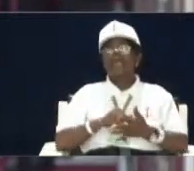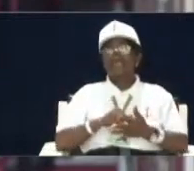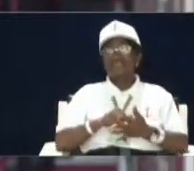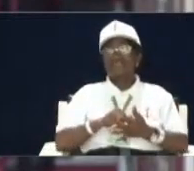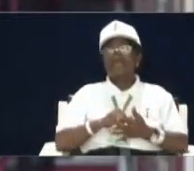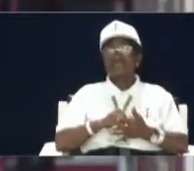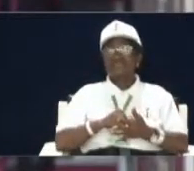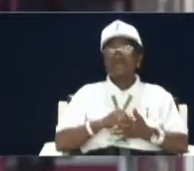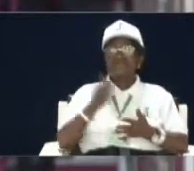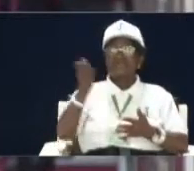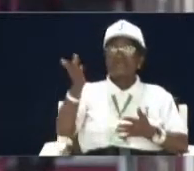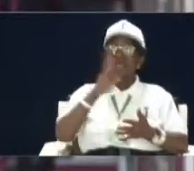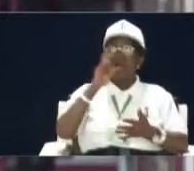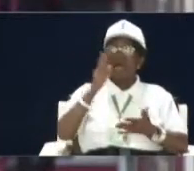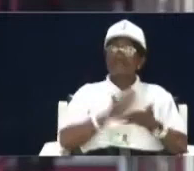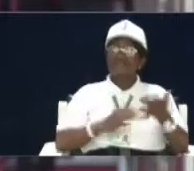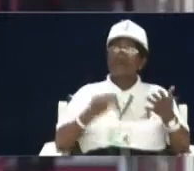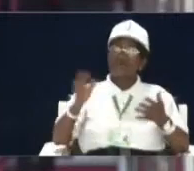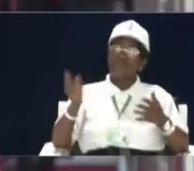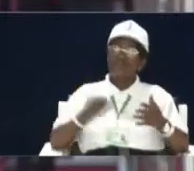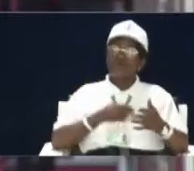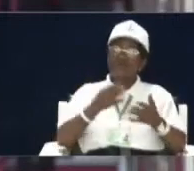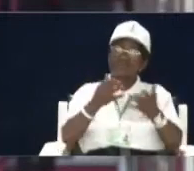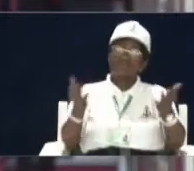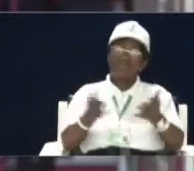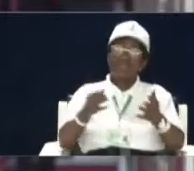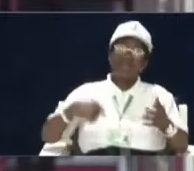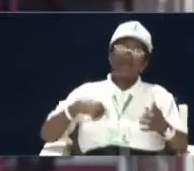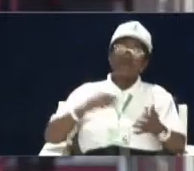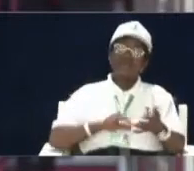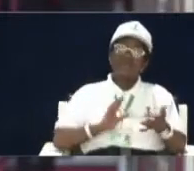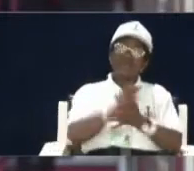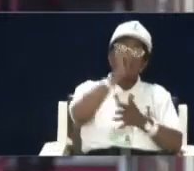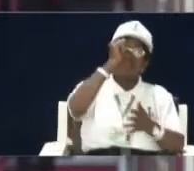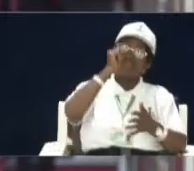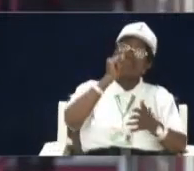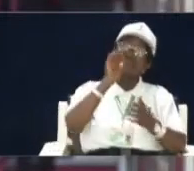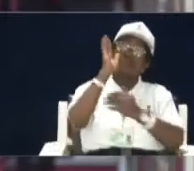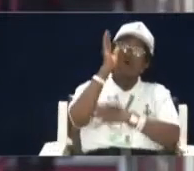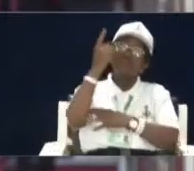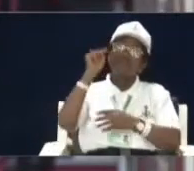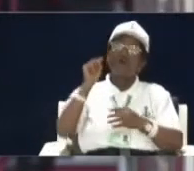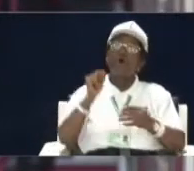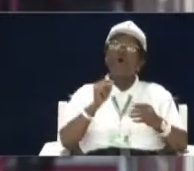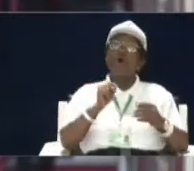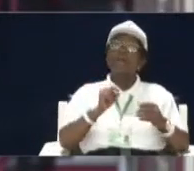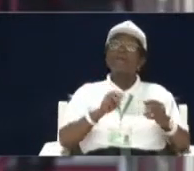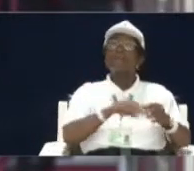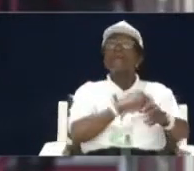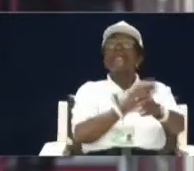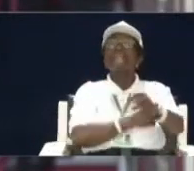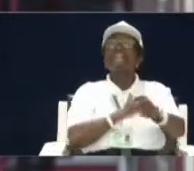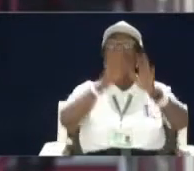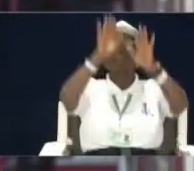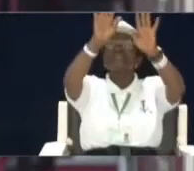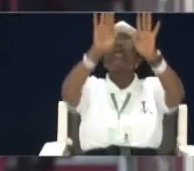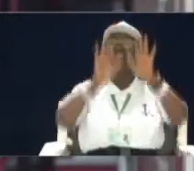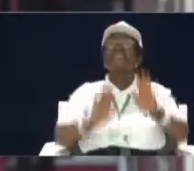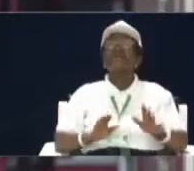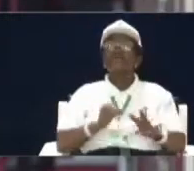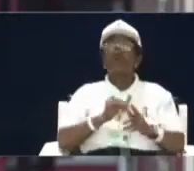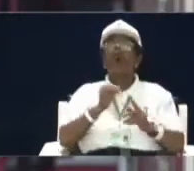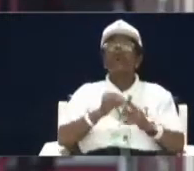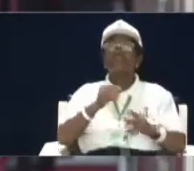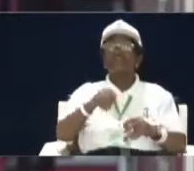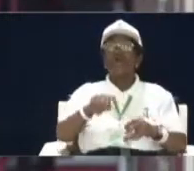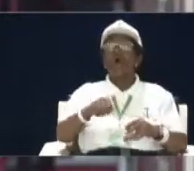There are some of us here, we've been believing God for one mighty miracle or the other, and